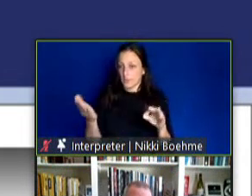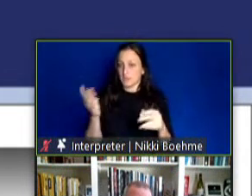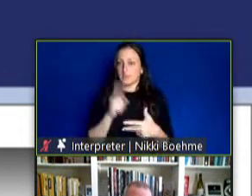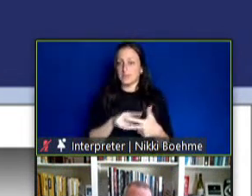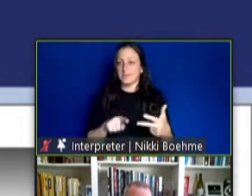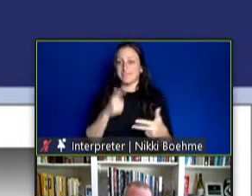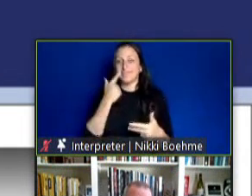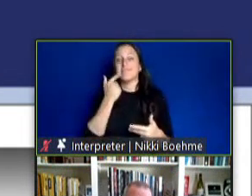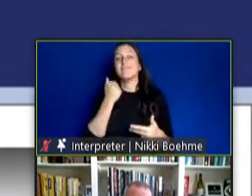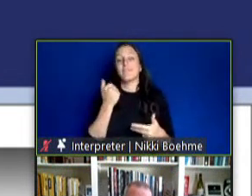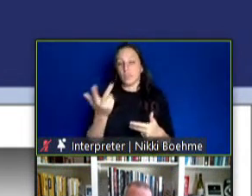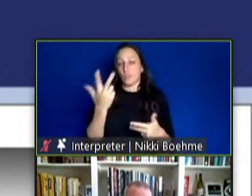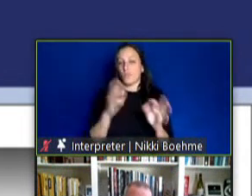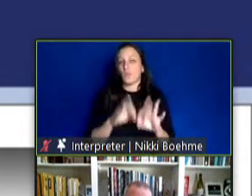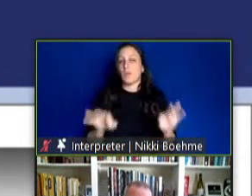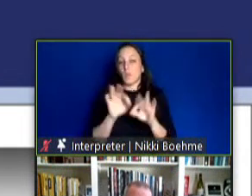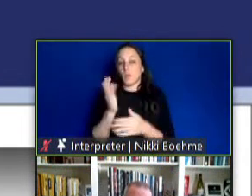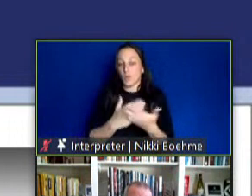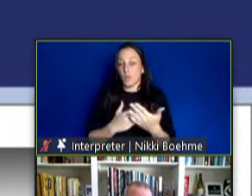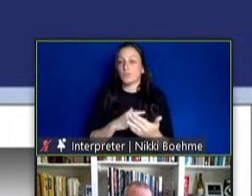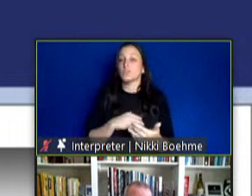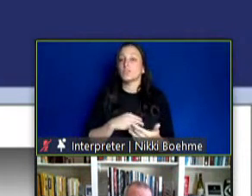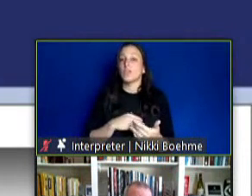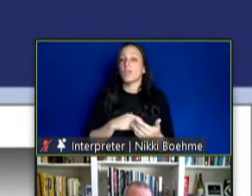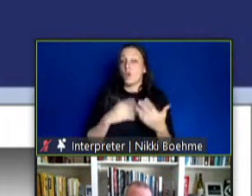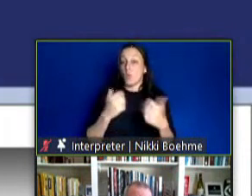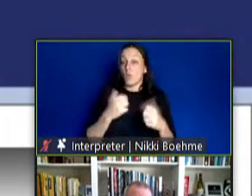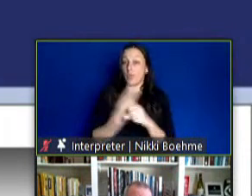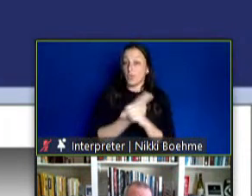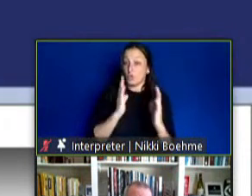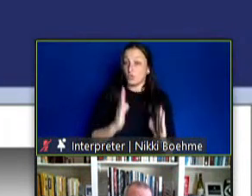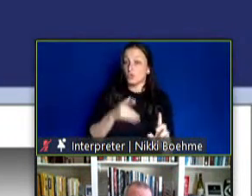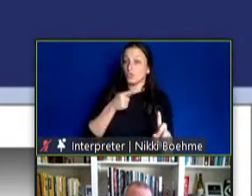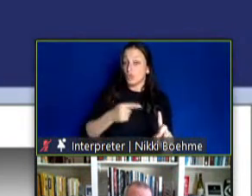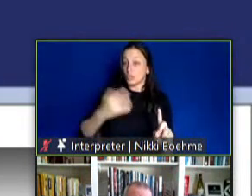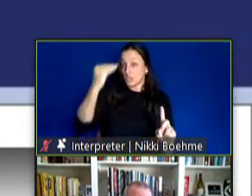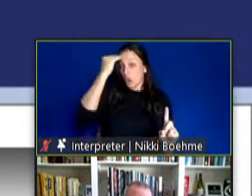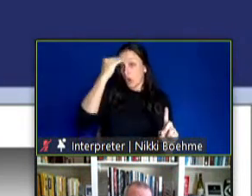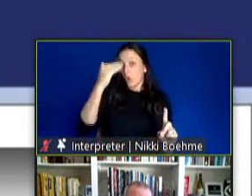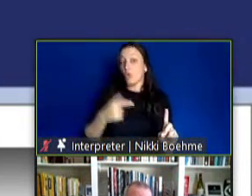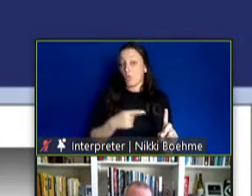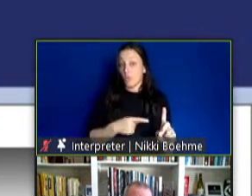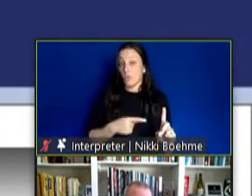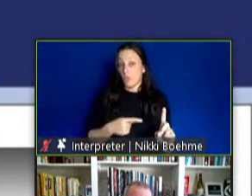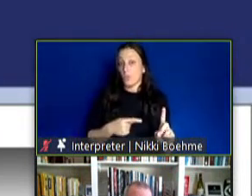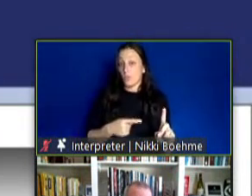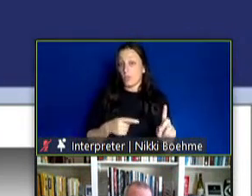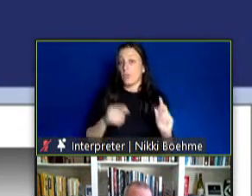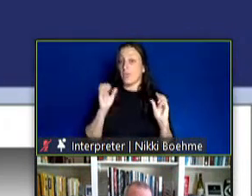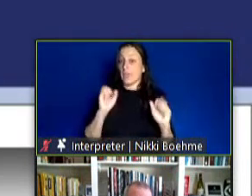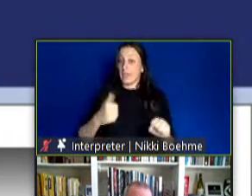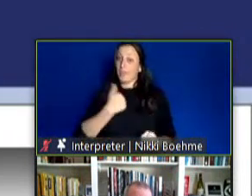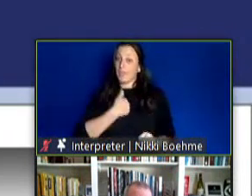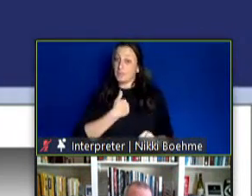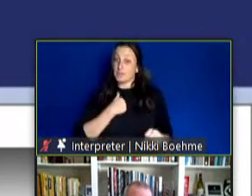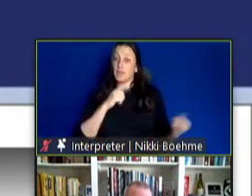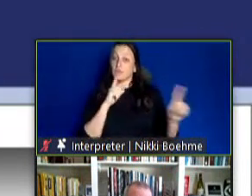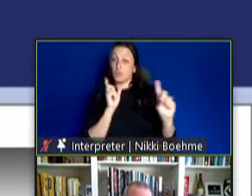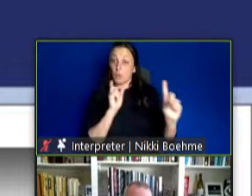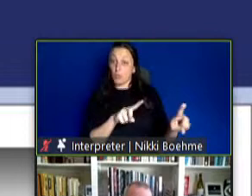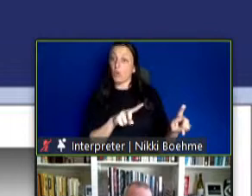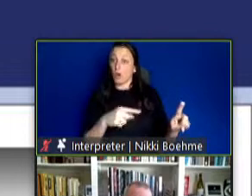3 key parts to it. It is for the user to know that they have the opportunity to to self-report their